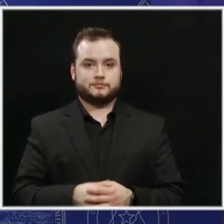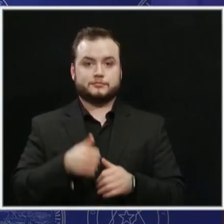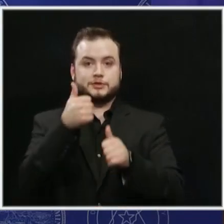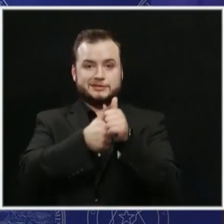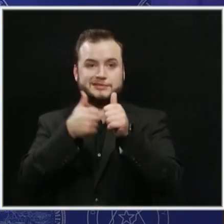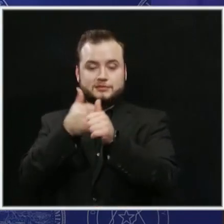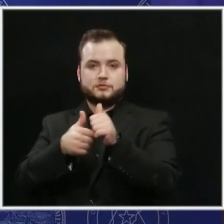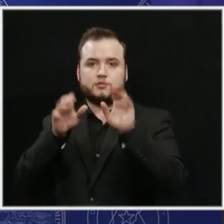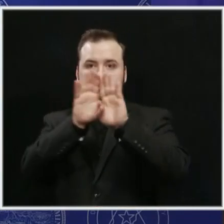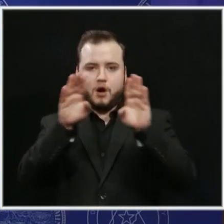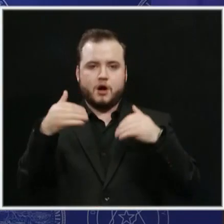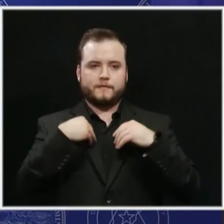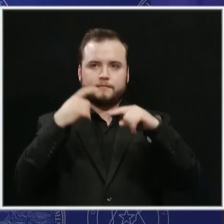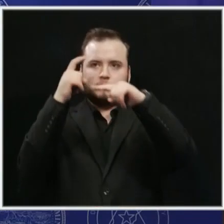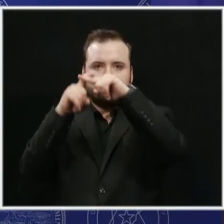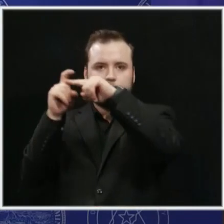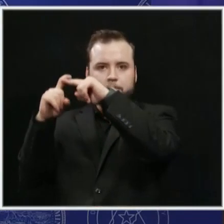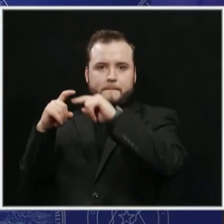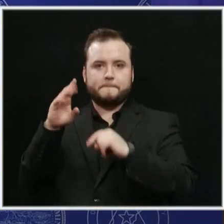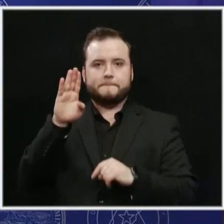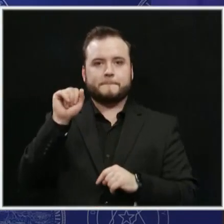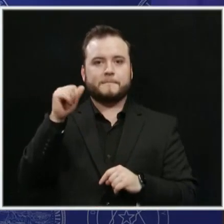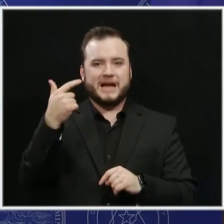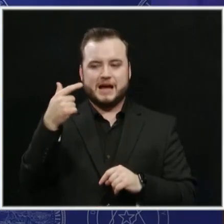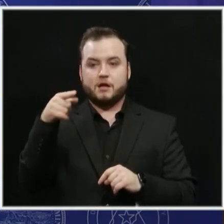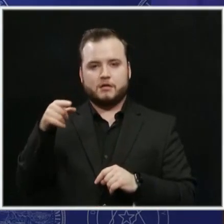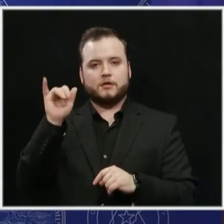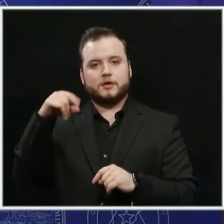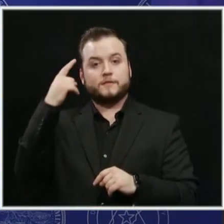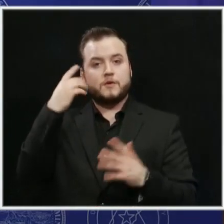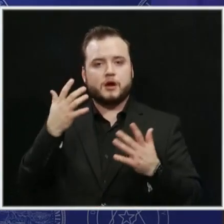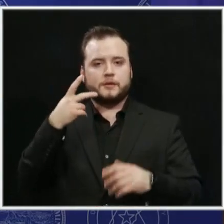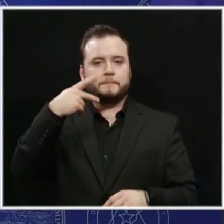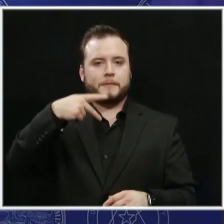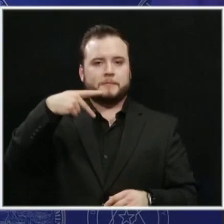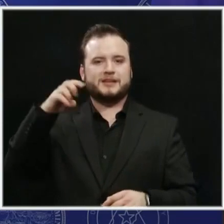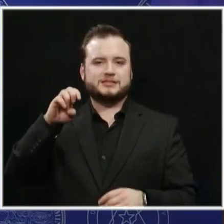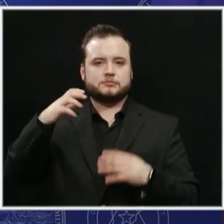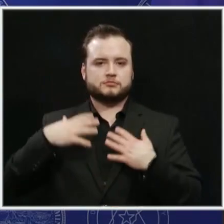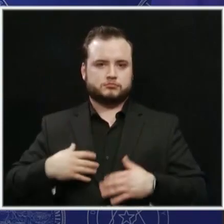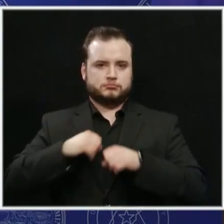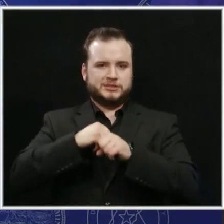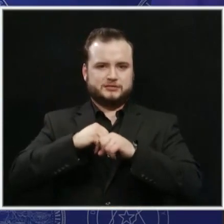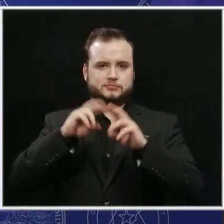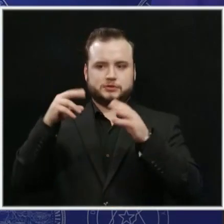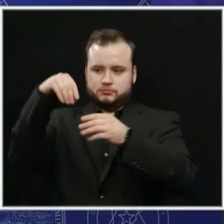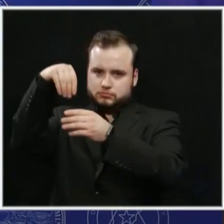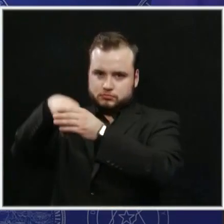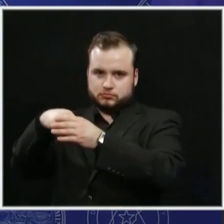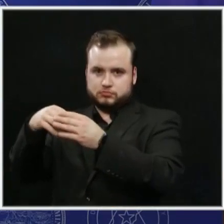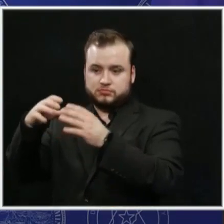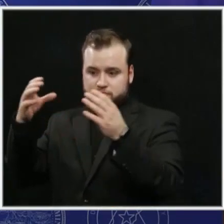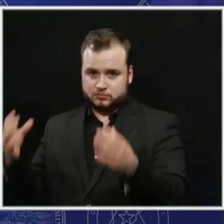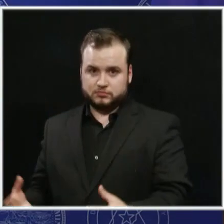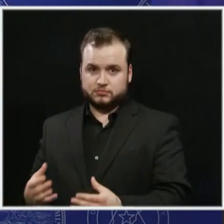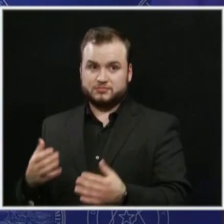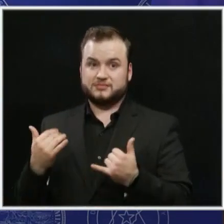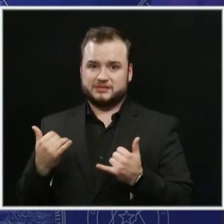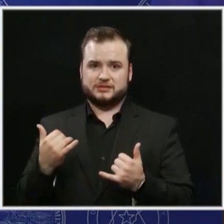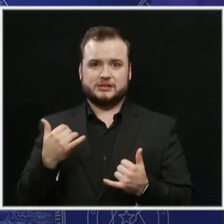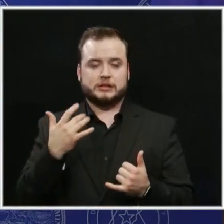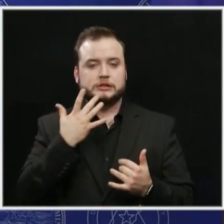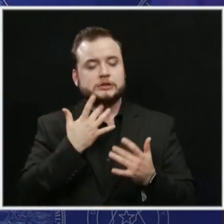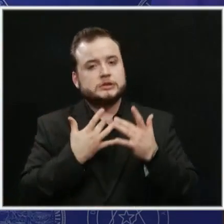got our individual PPE that we are using. We are rationing, we're being careful with it until we can